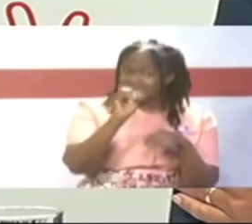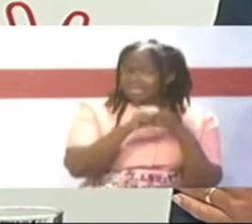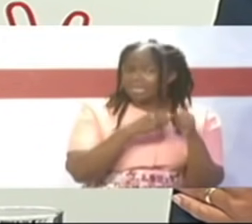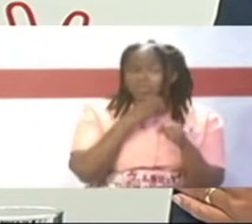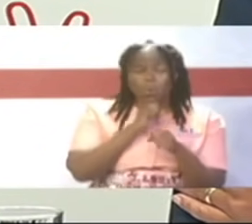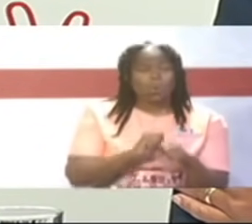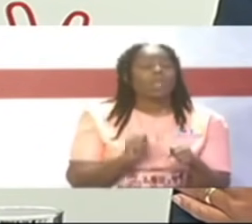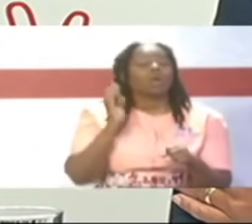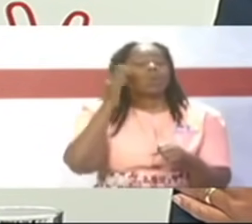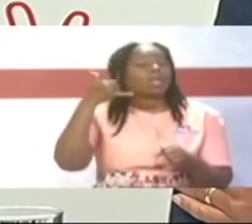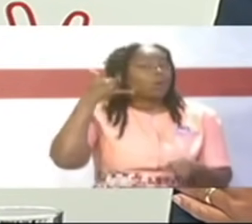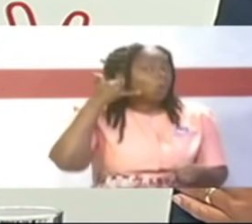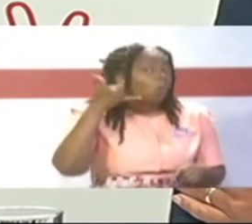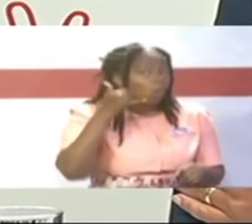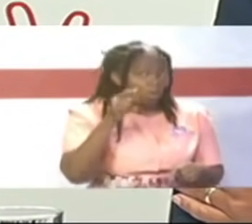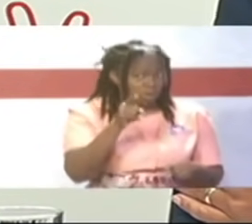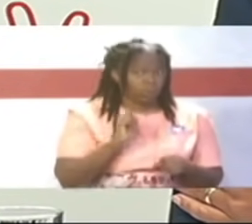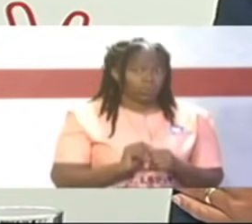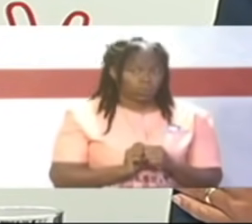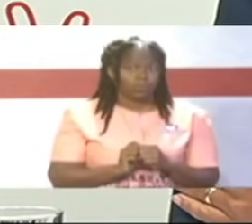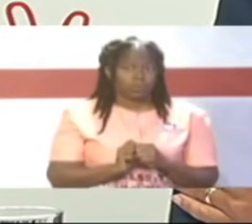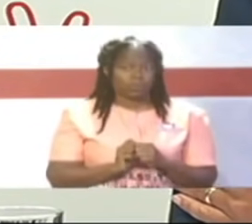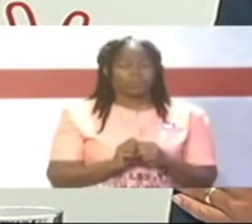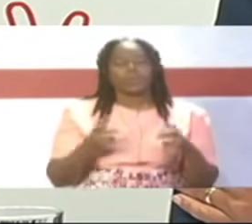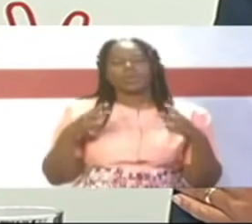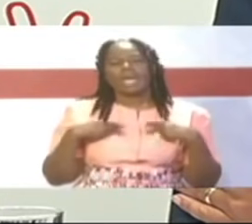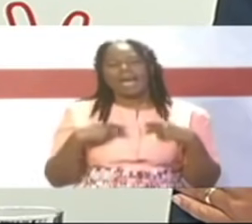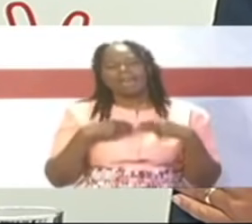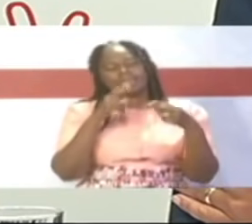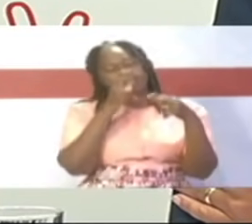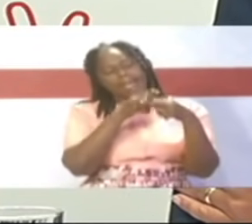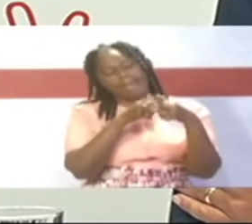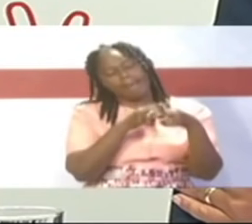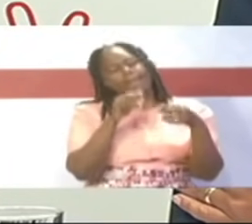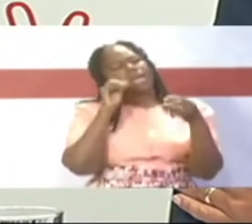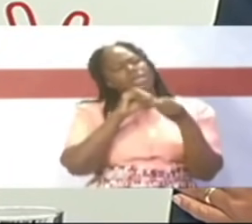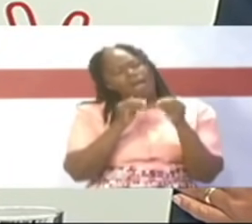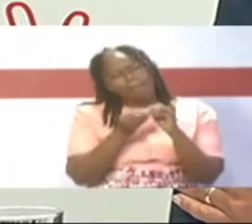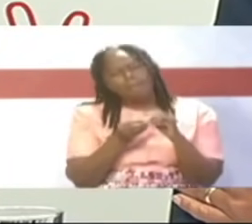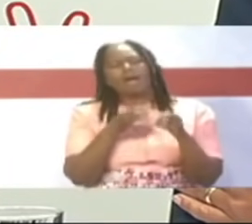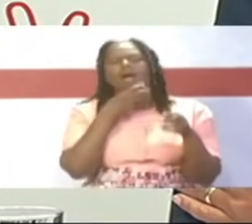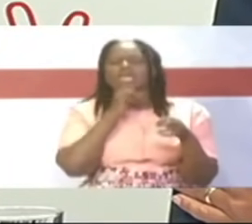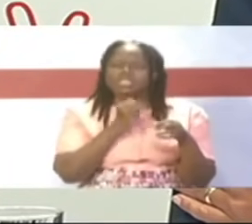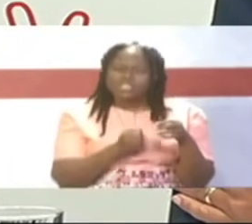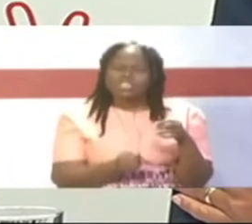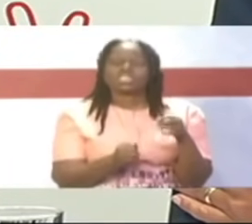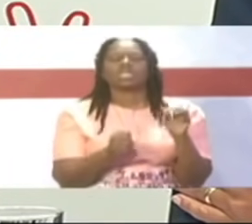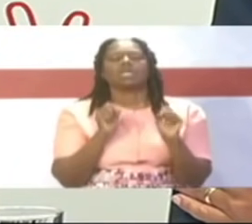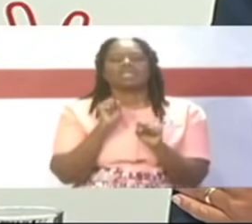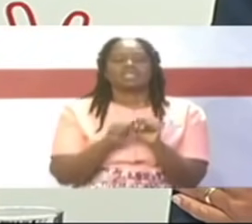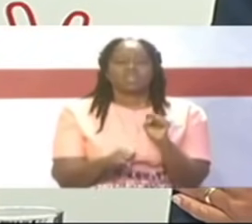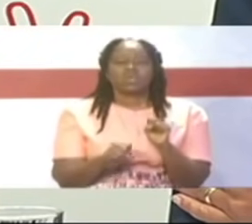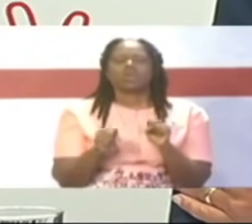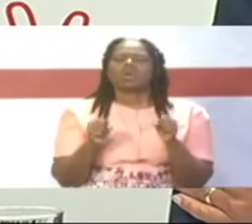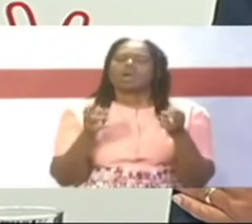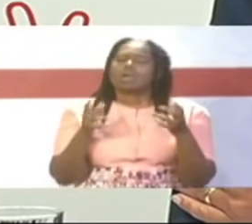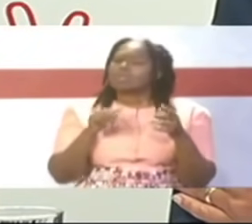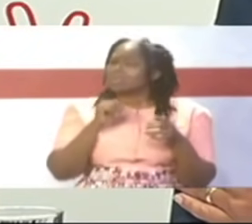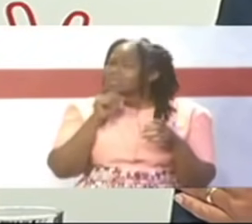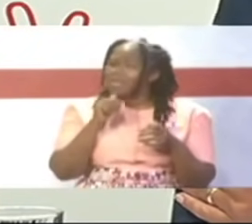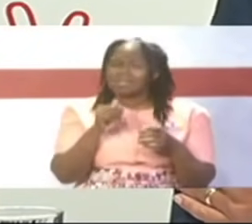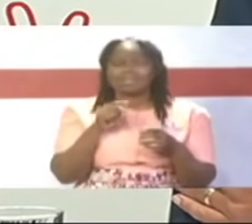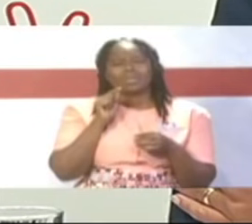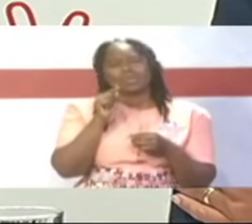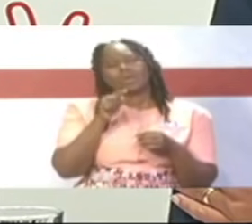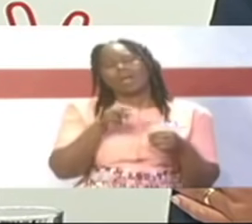be called. We have the database of your names, your numbers, your ages. So we're going to make it convenient for you. We